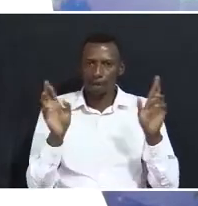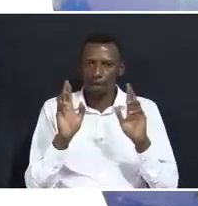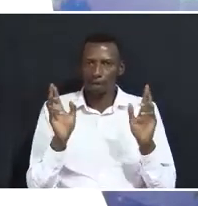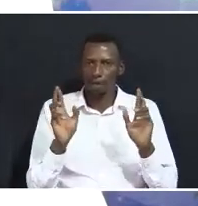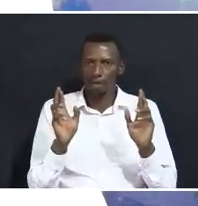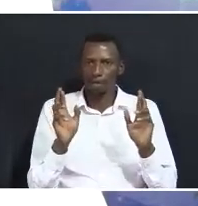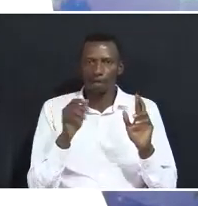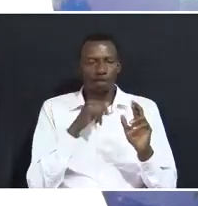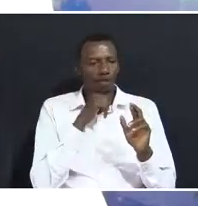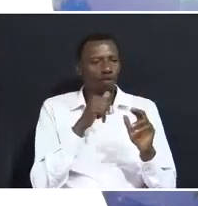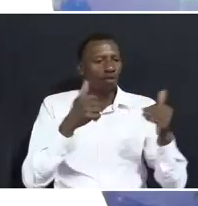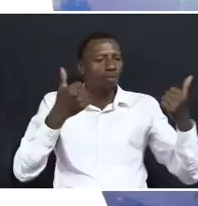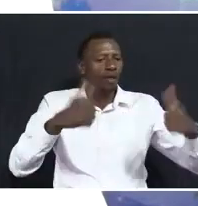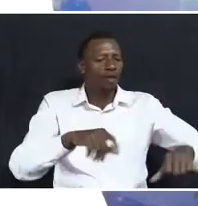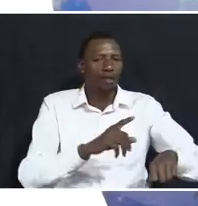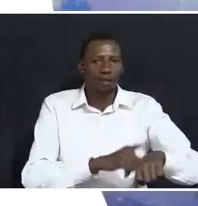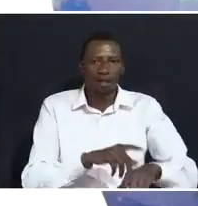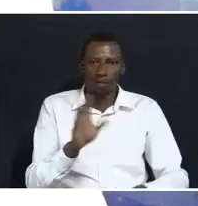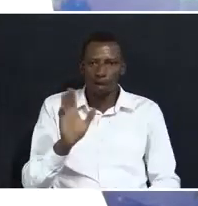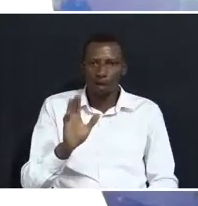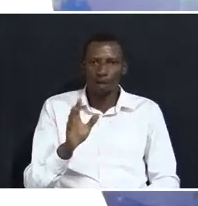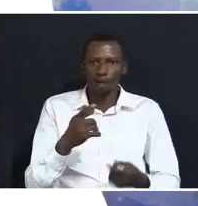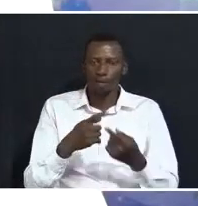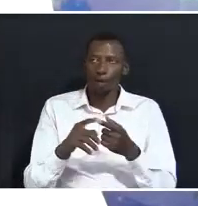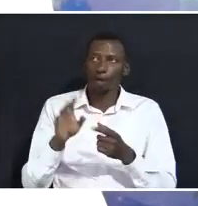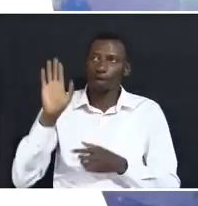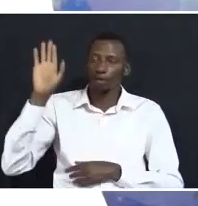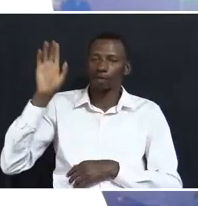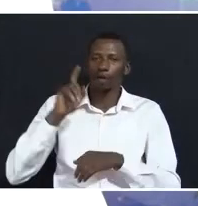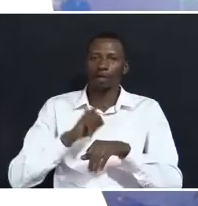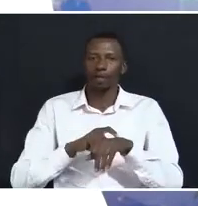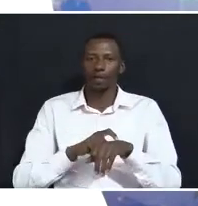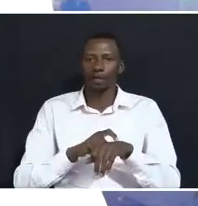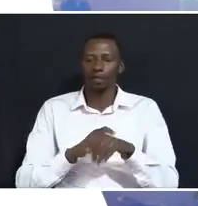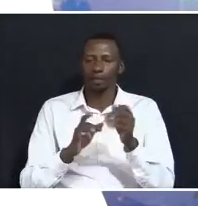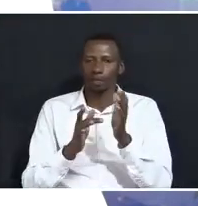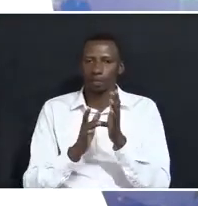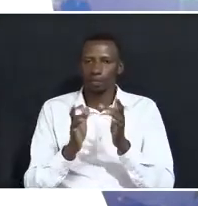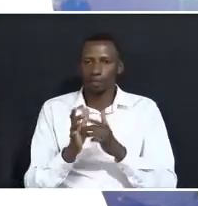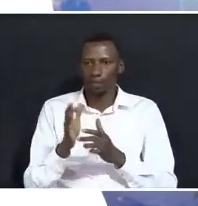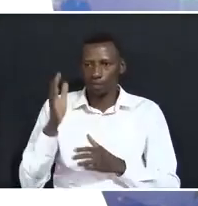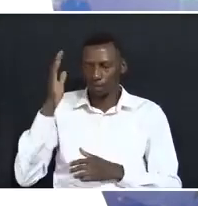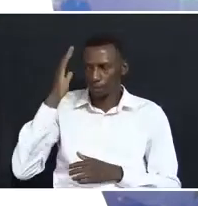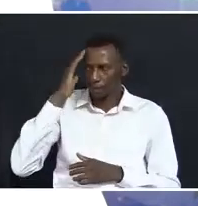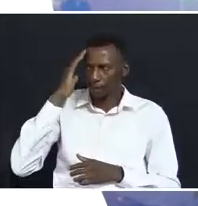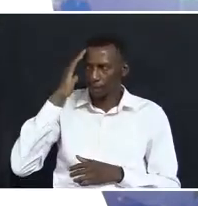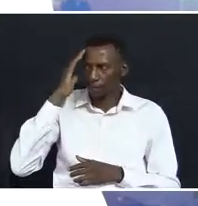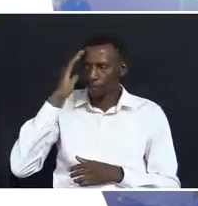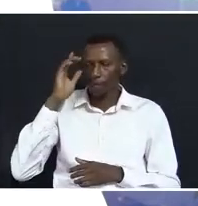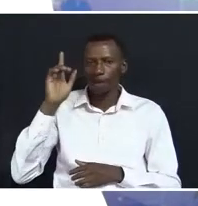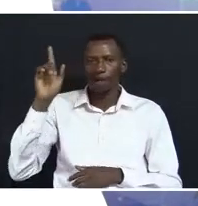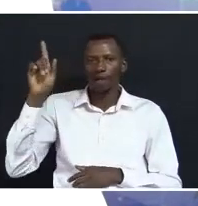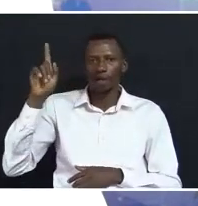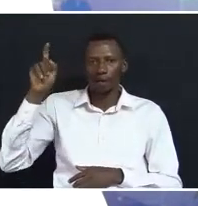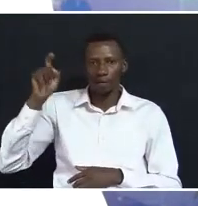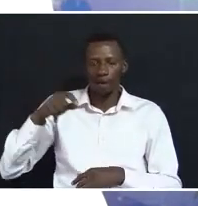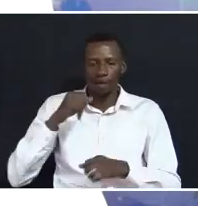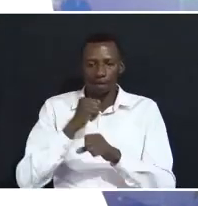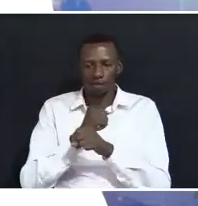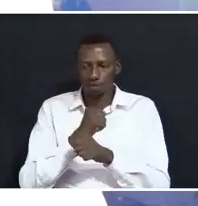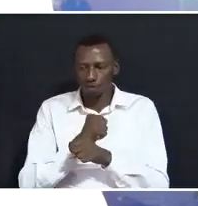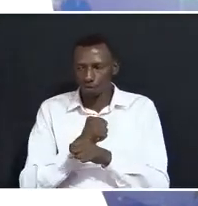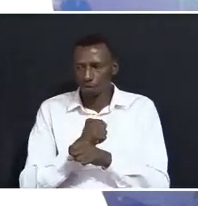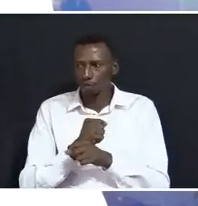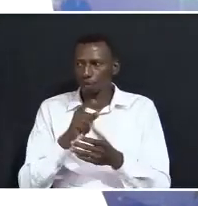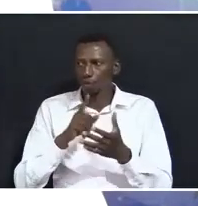not any other time, but his time that he knew he needed to do what he needed